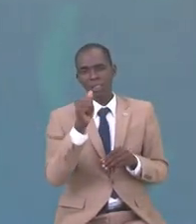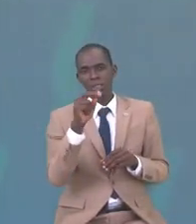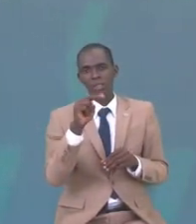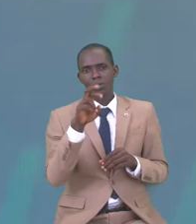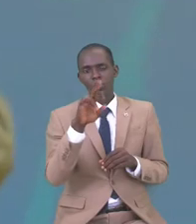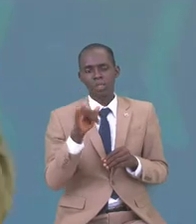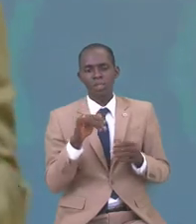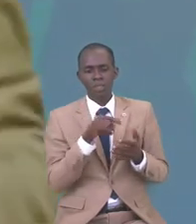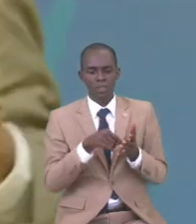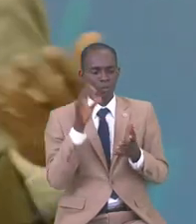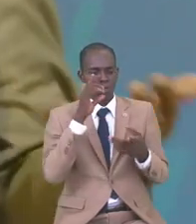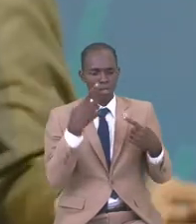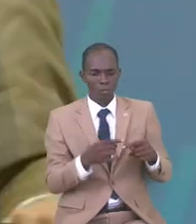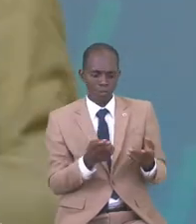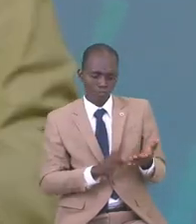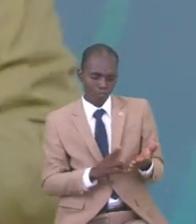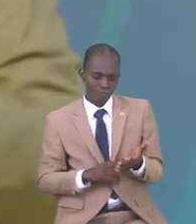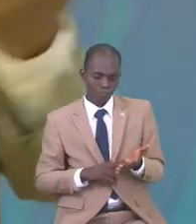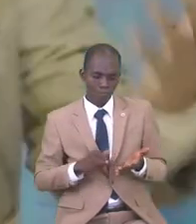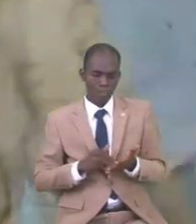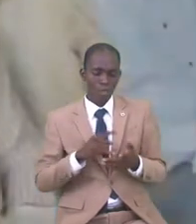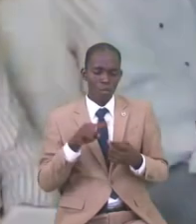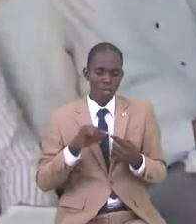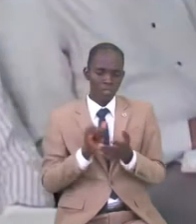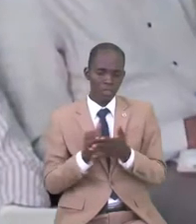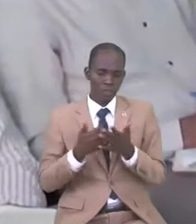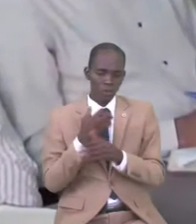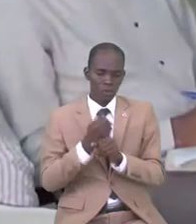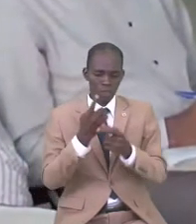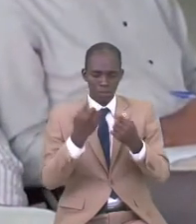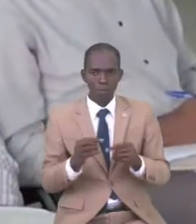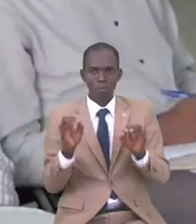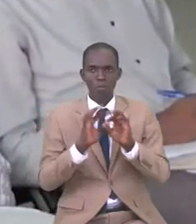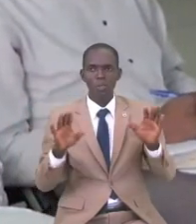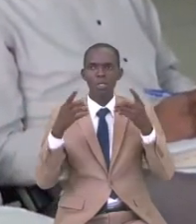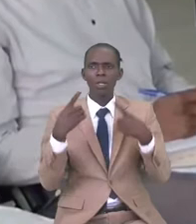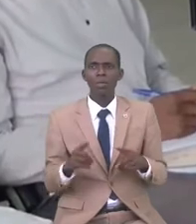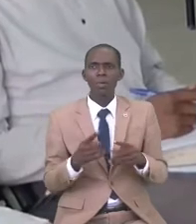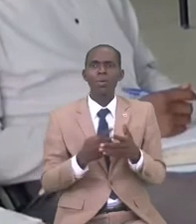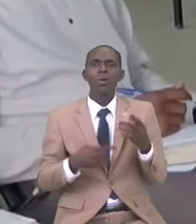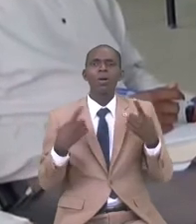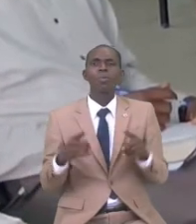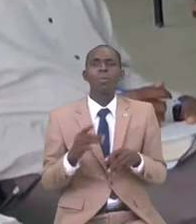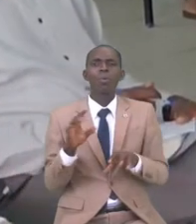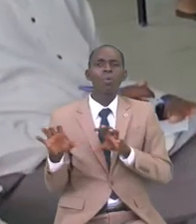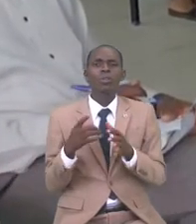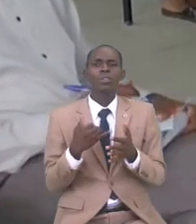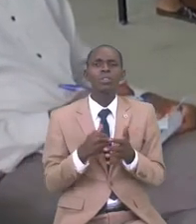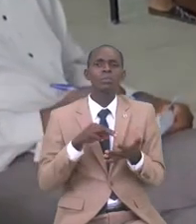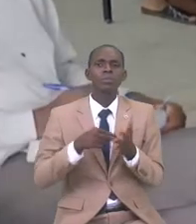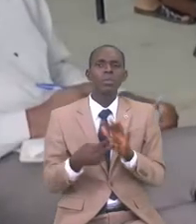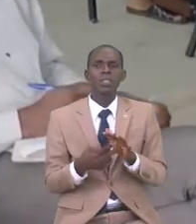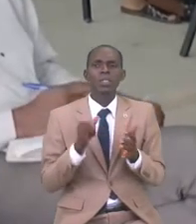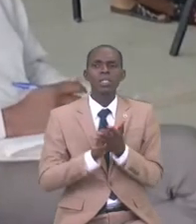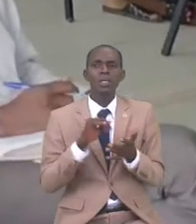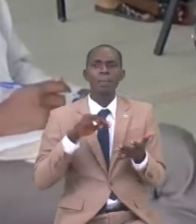happen. Keep that paper. And then the year comes and nothing happens. What does that mean? It means that that